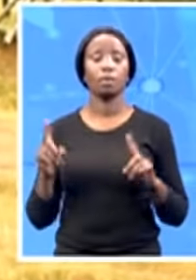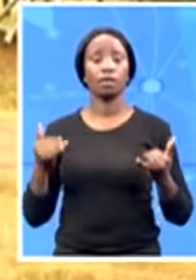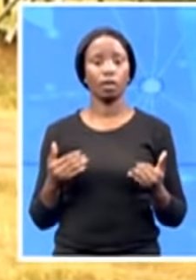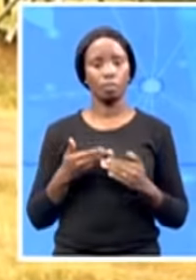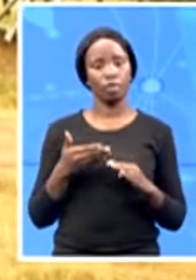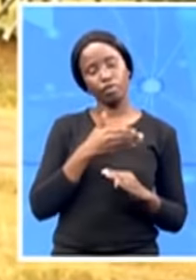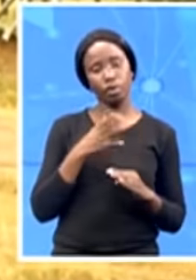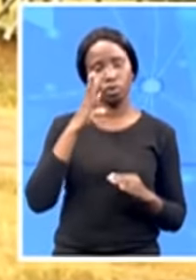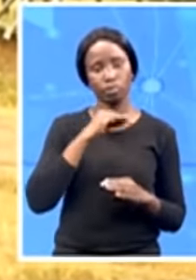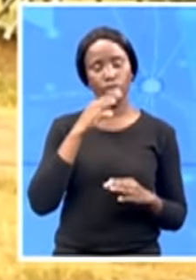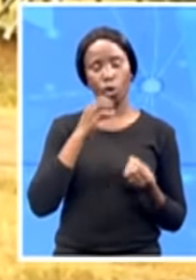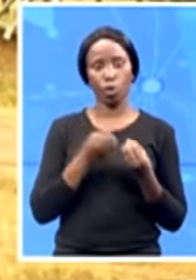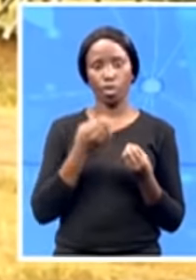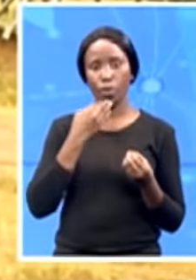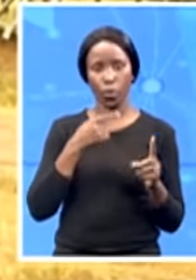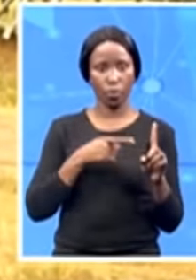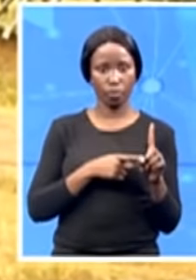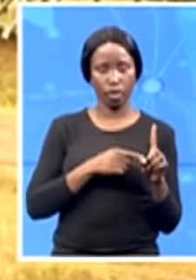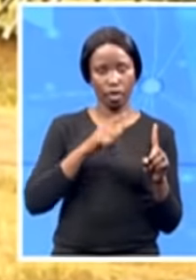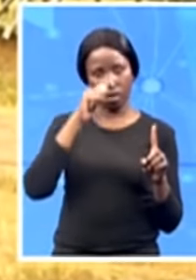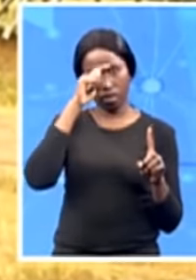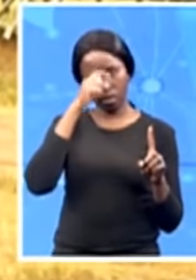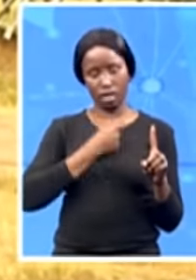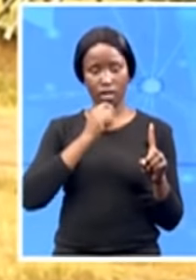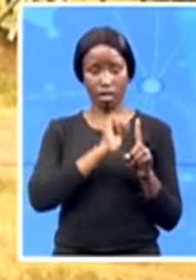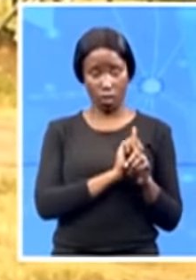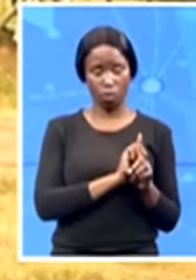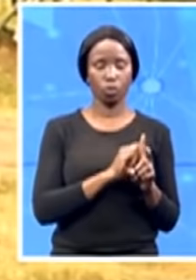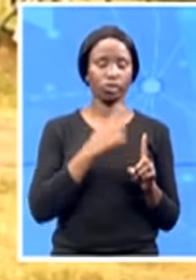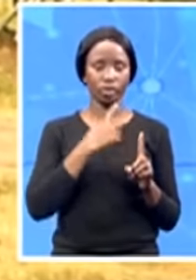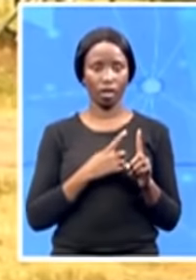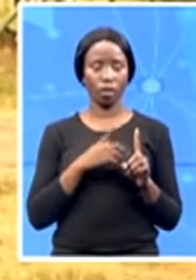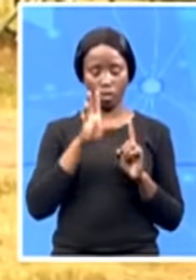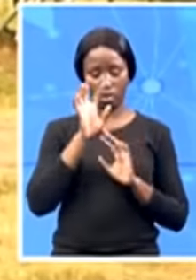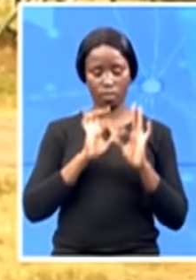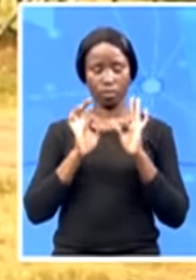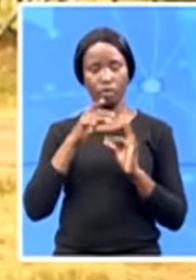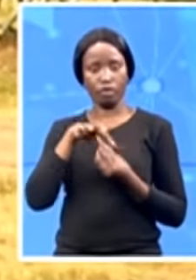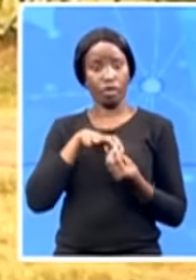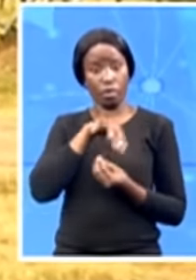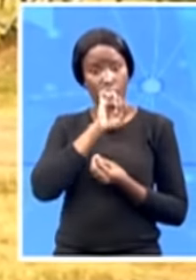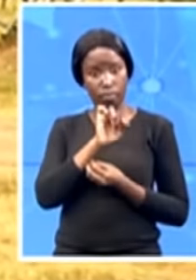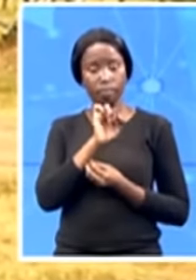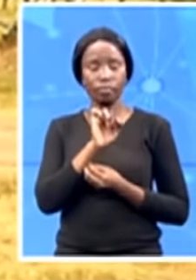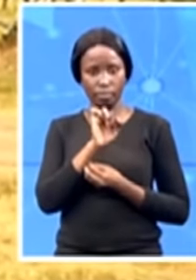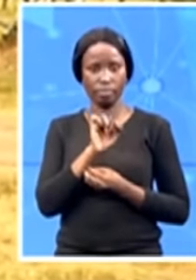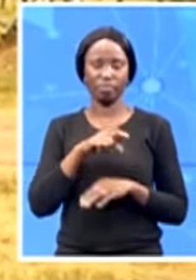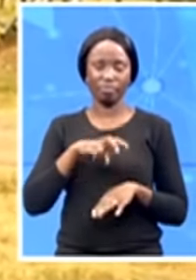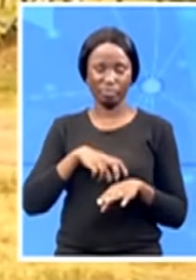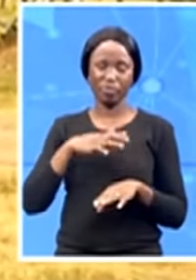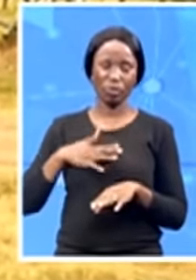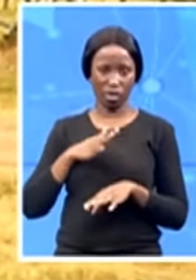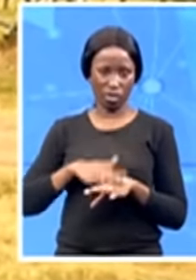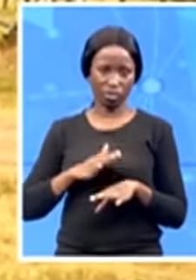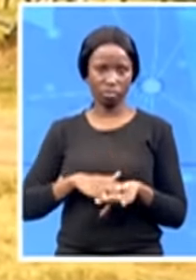he's only going to tell us that the family needs time to study the judgment before they can decide, and there's